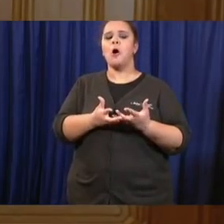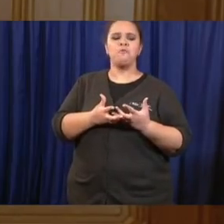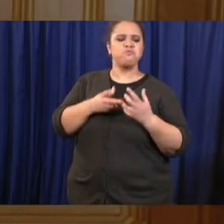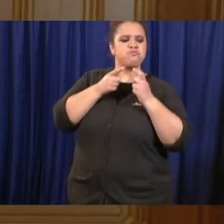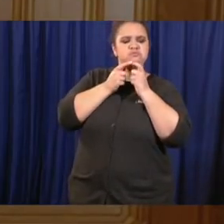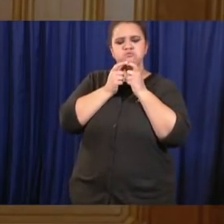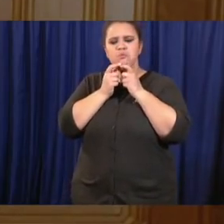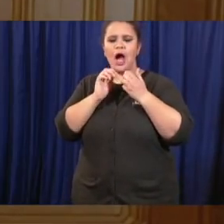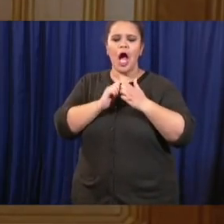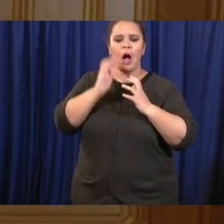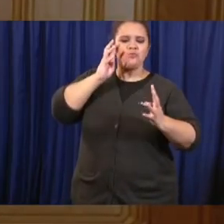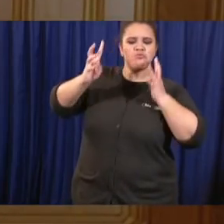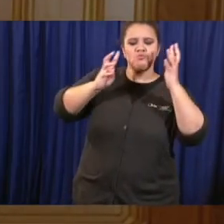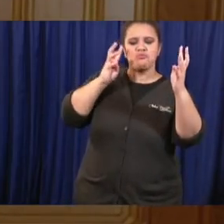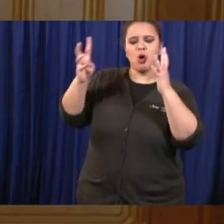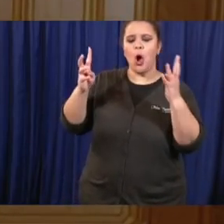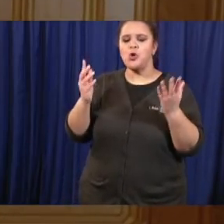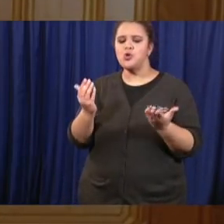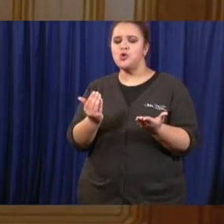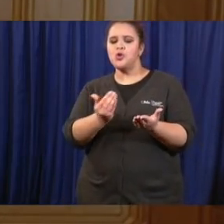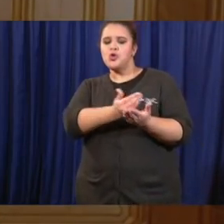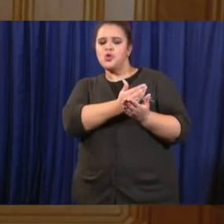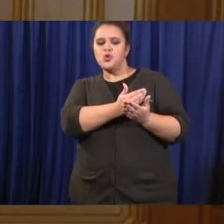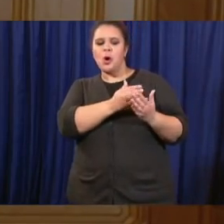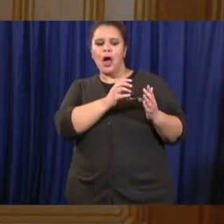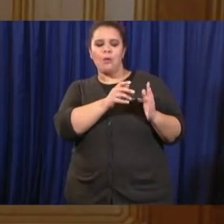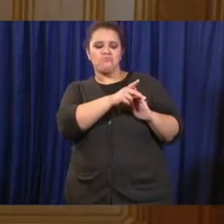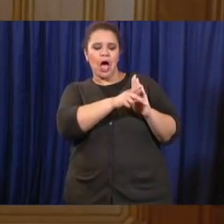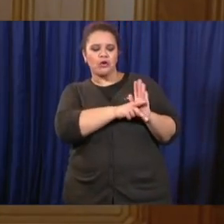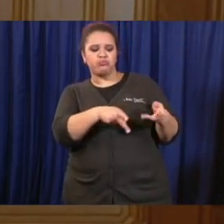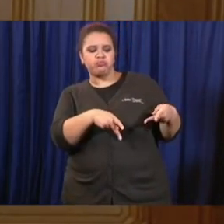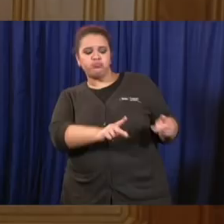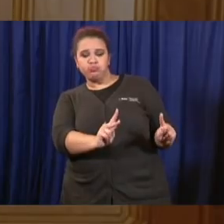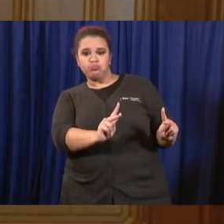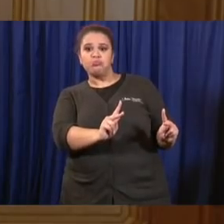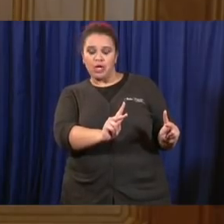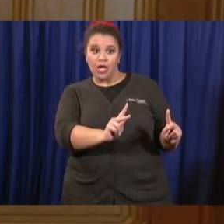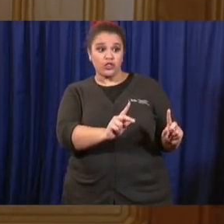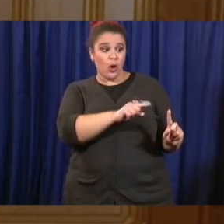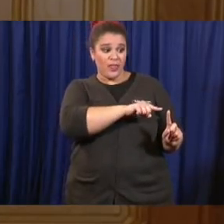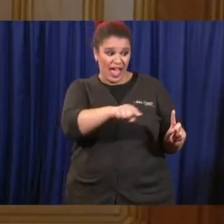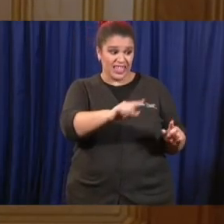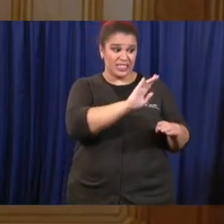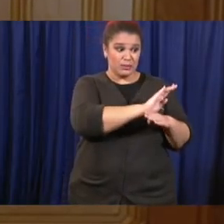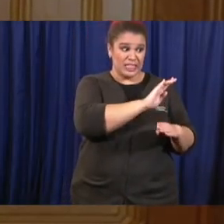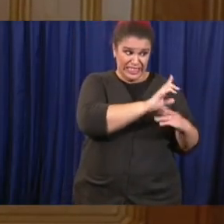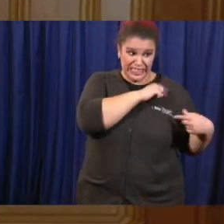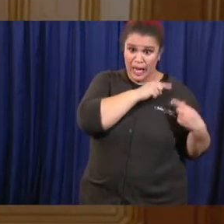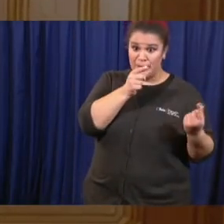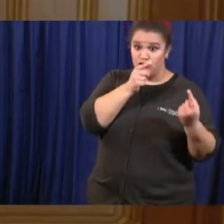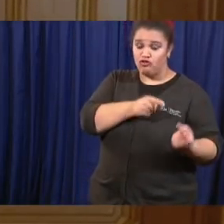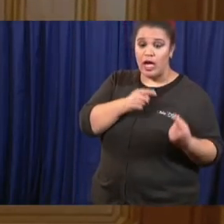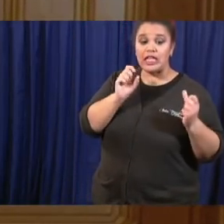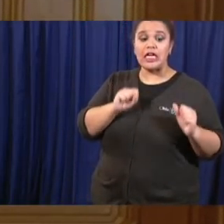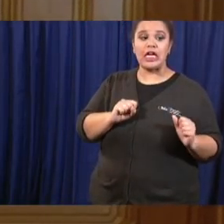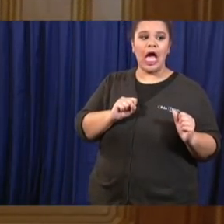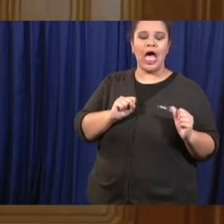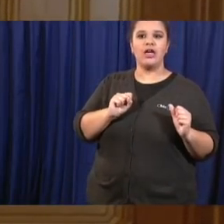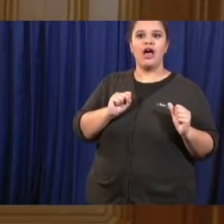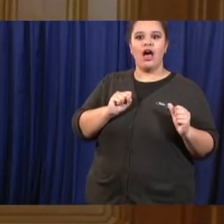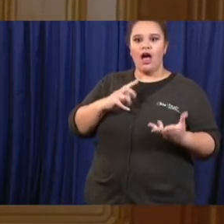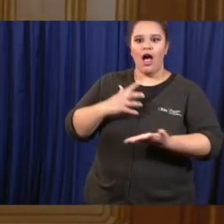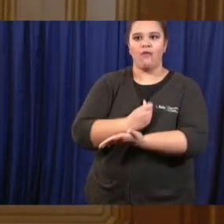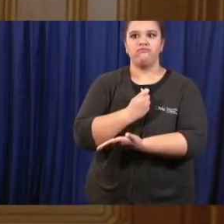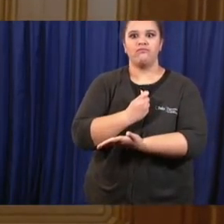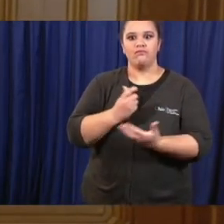stay-at-home order, but at the same time help businesses that are obviously struggling during this time? The answer to the question is yes.